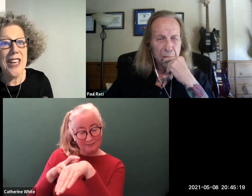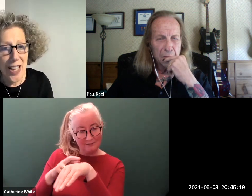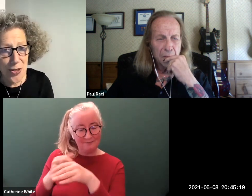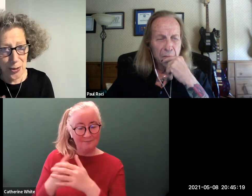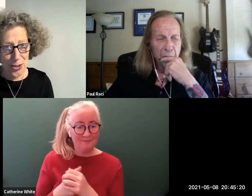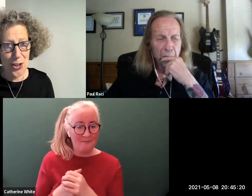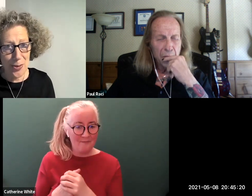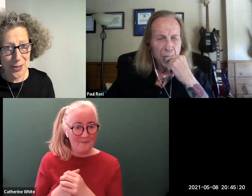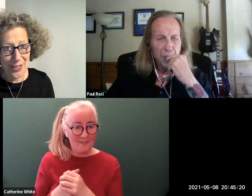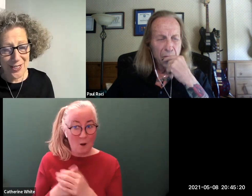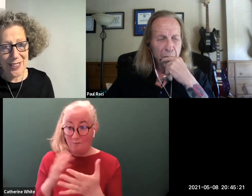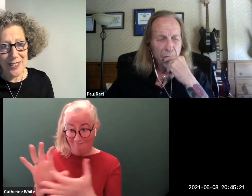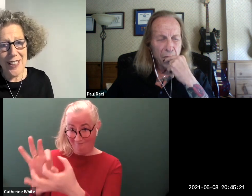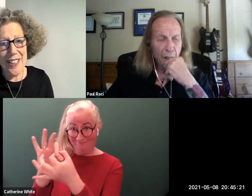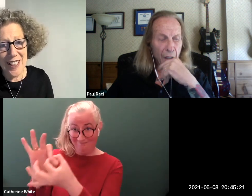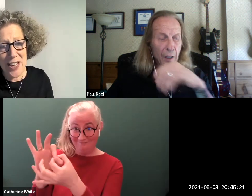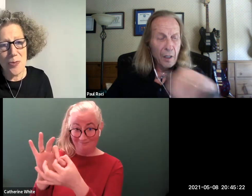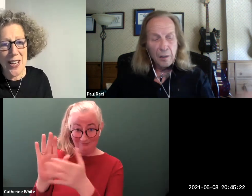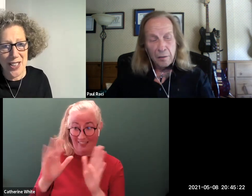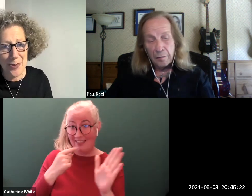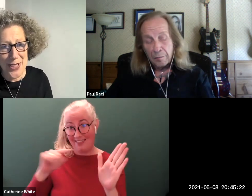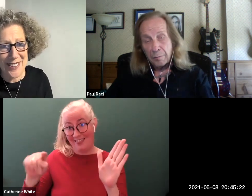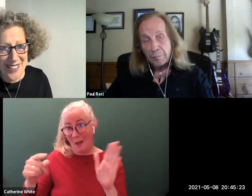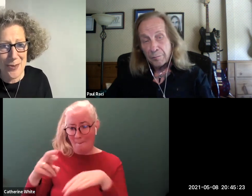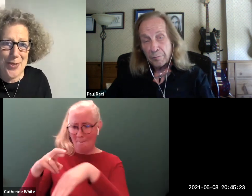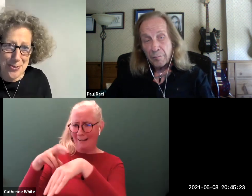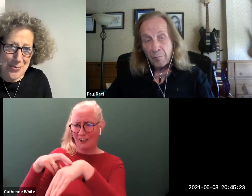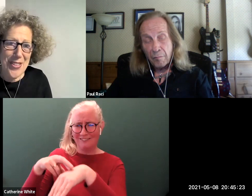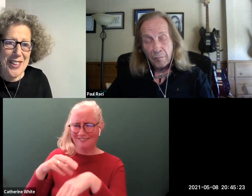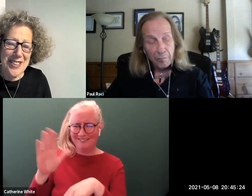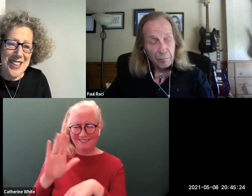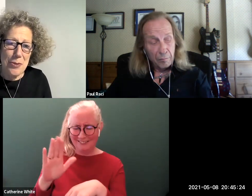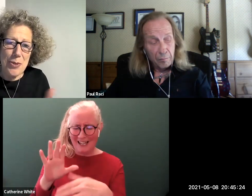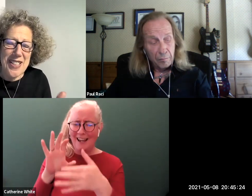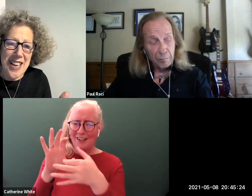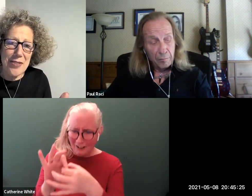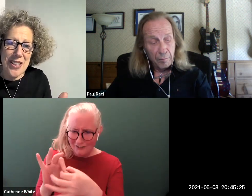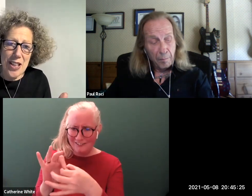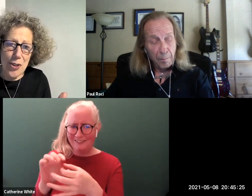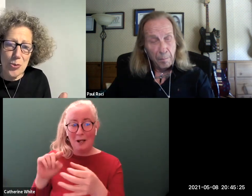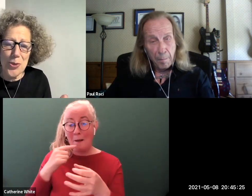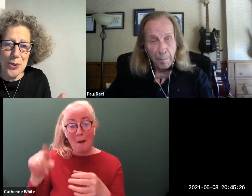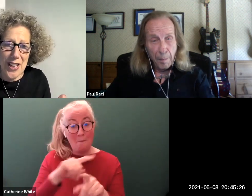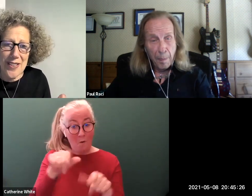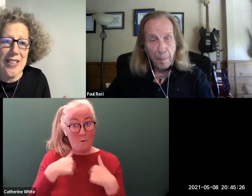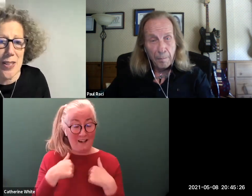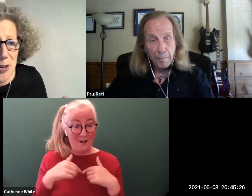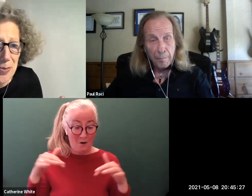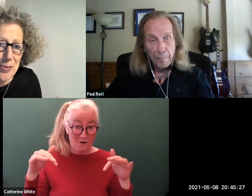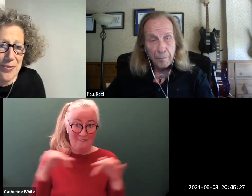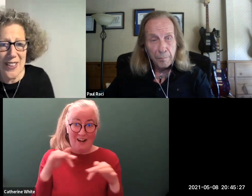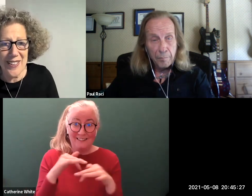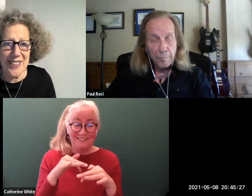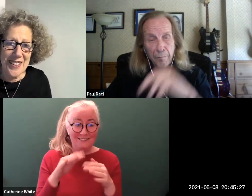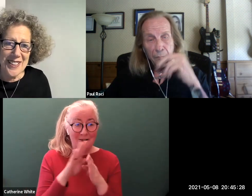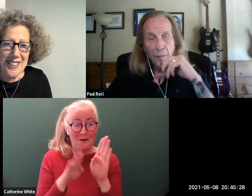or engage full stop. Engage better comes. We're scared of getting it wrong, Paul. That's the